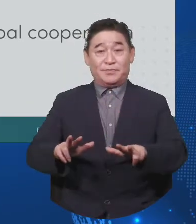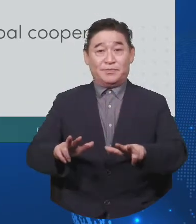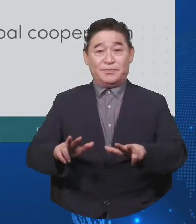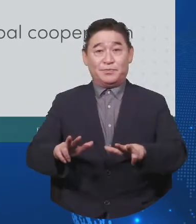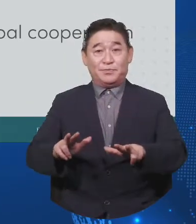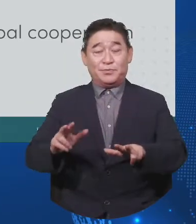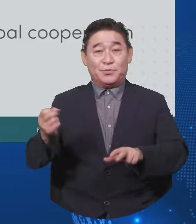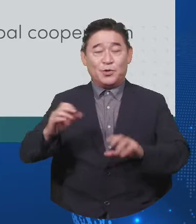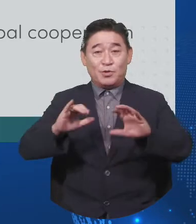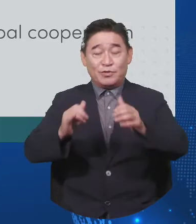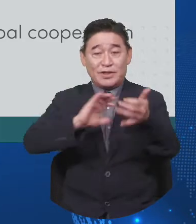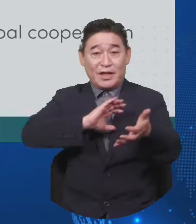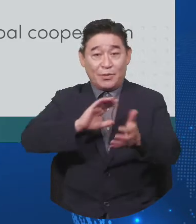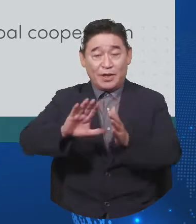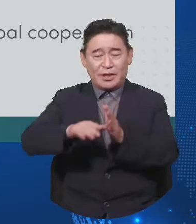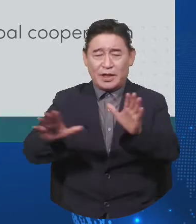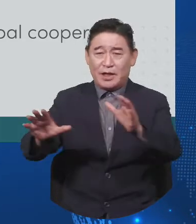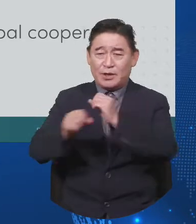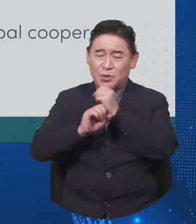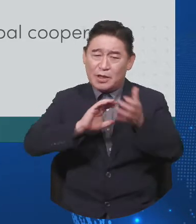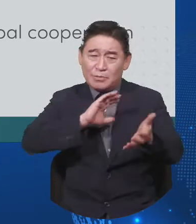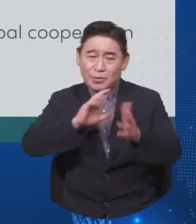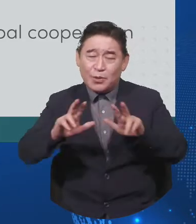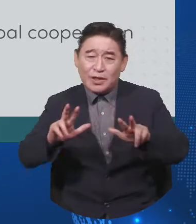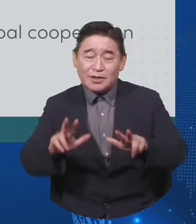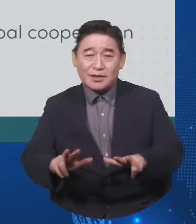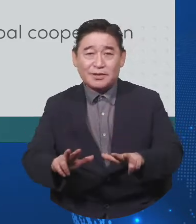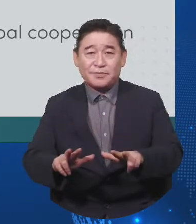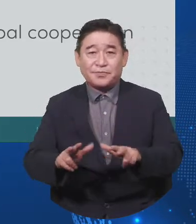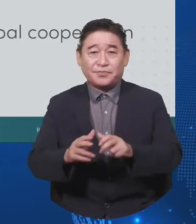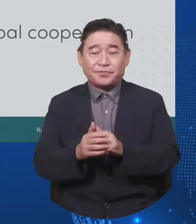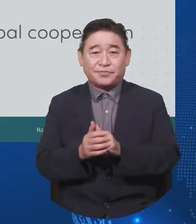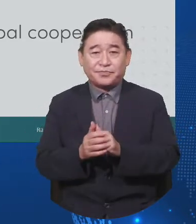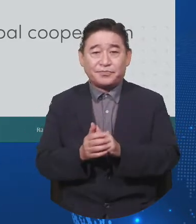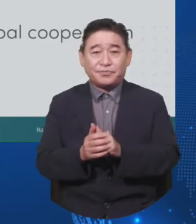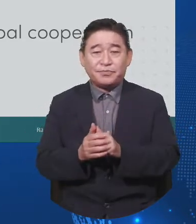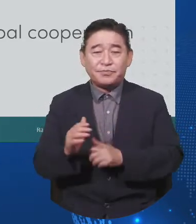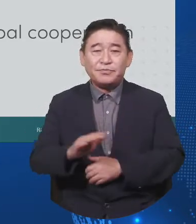the question remaining is how we can ensure that the path forward